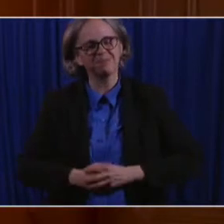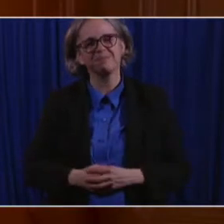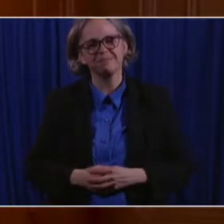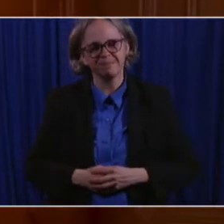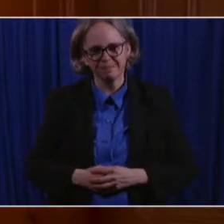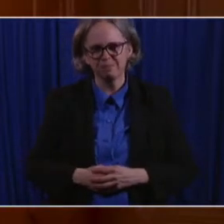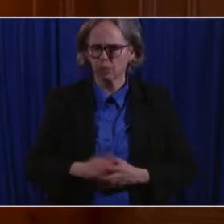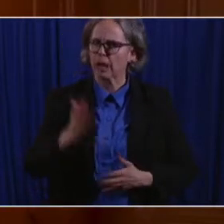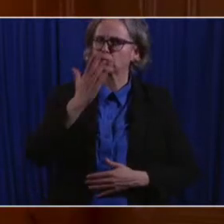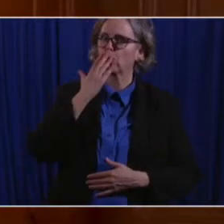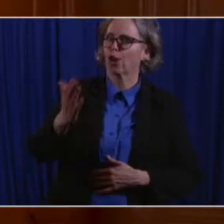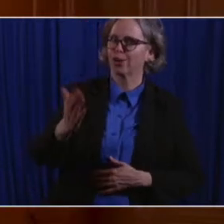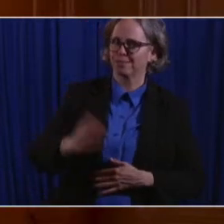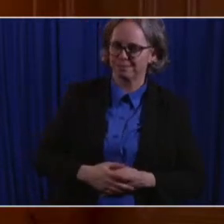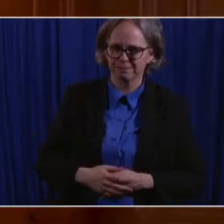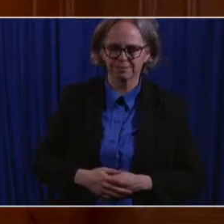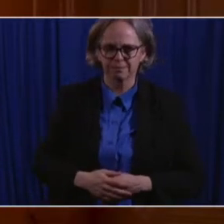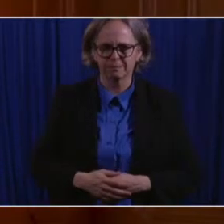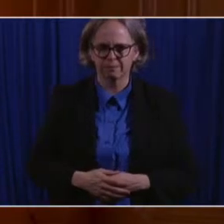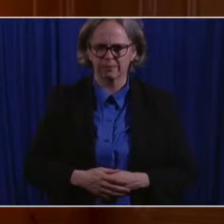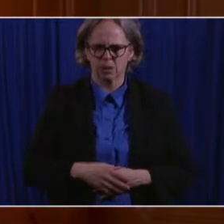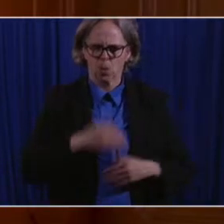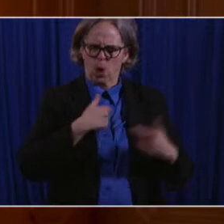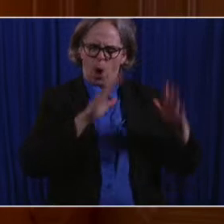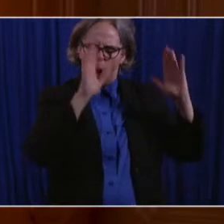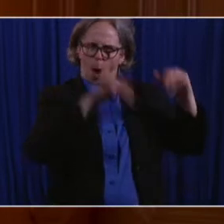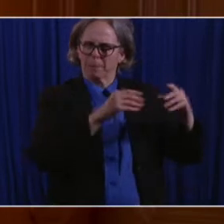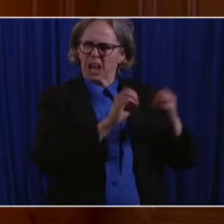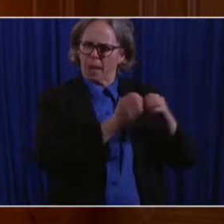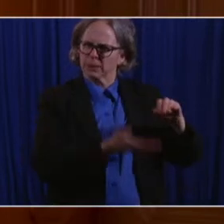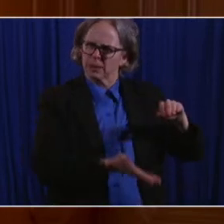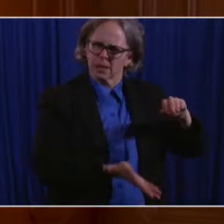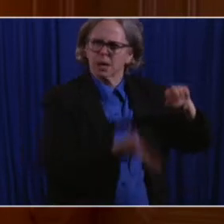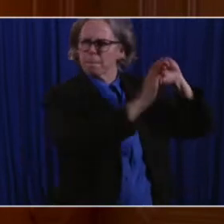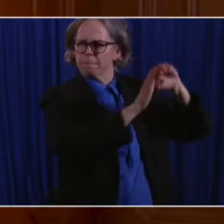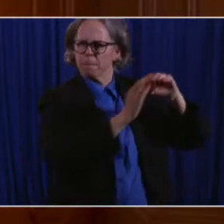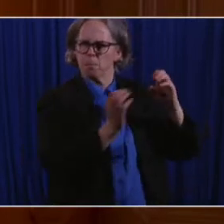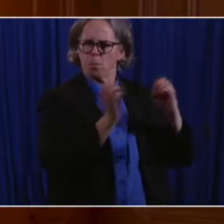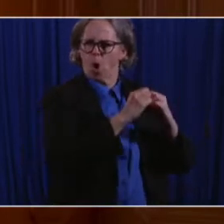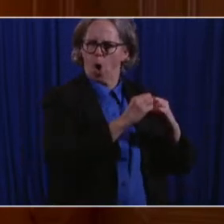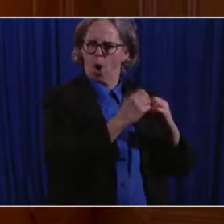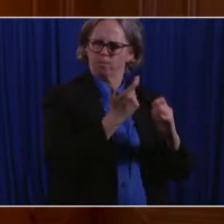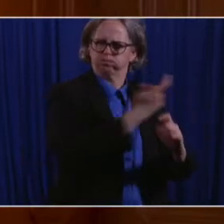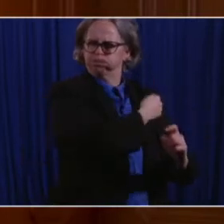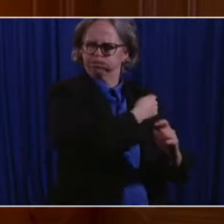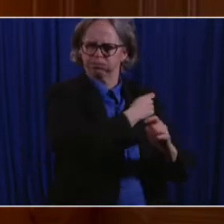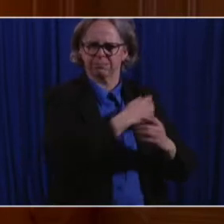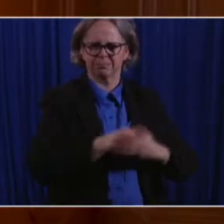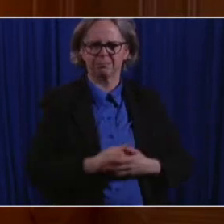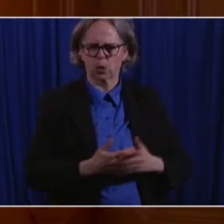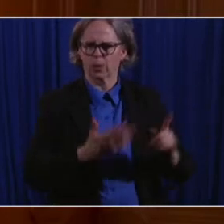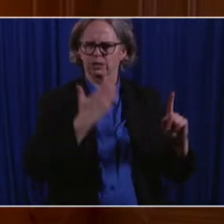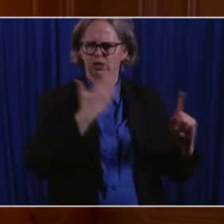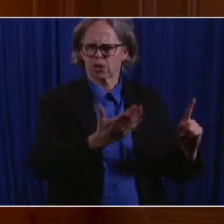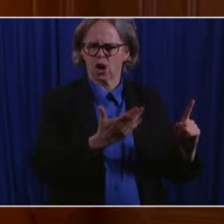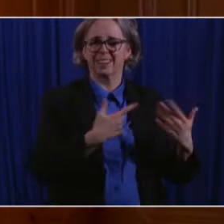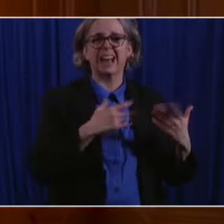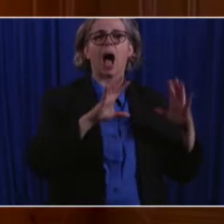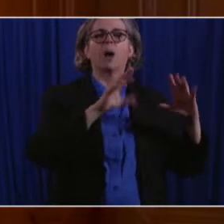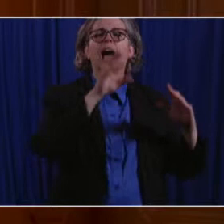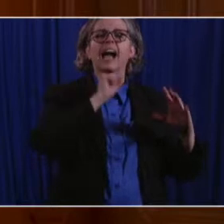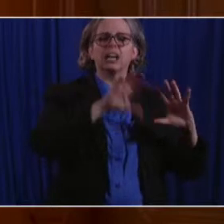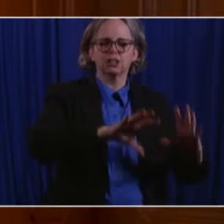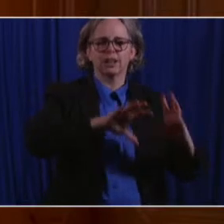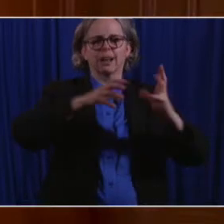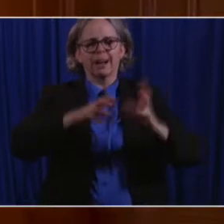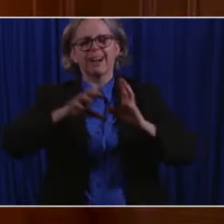vaccine. And we hope those numbers will continue to creep up, move up. But we're happy to have them at 70. We'll see several of the other ones are either